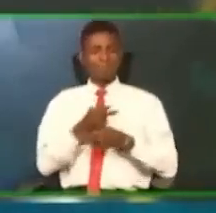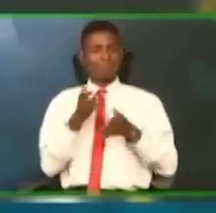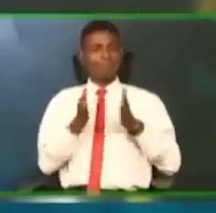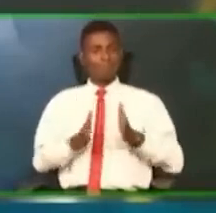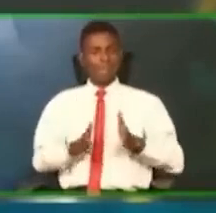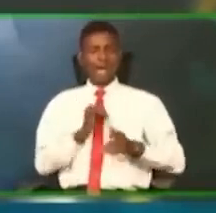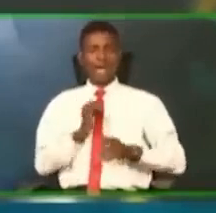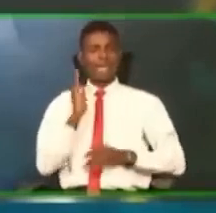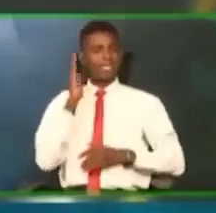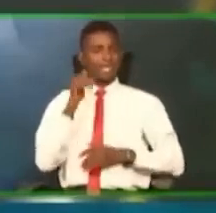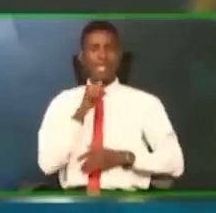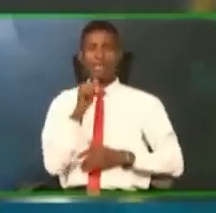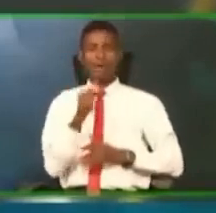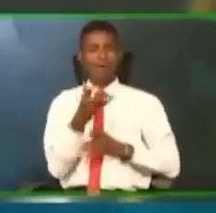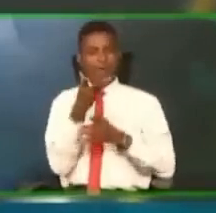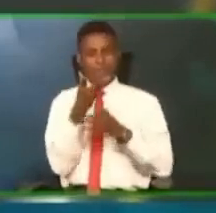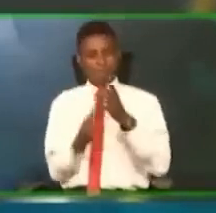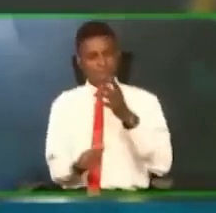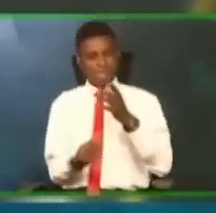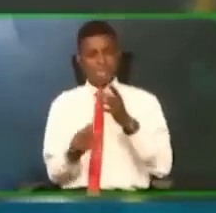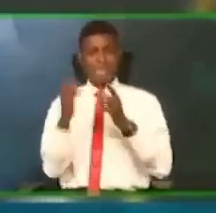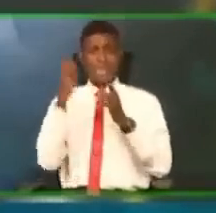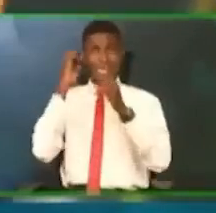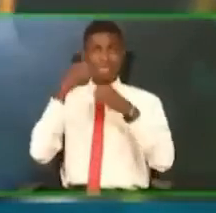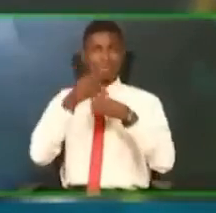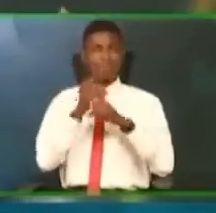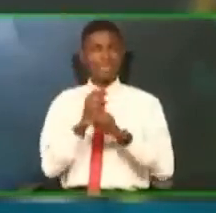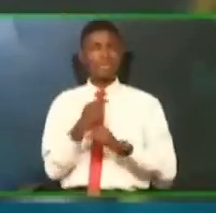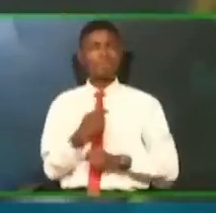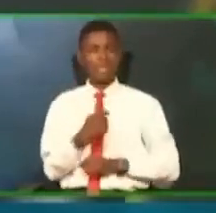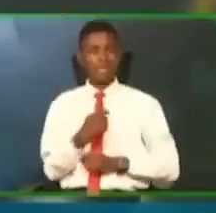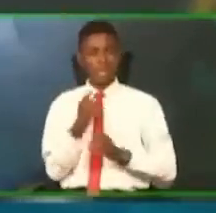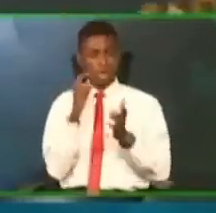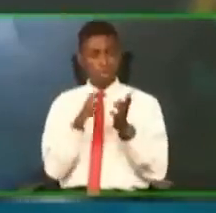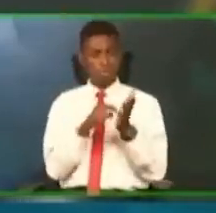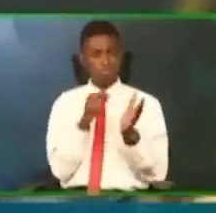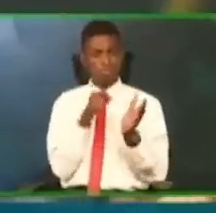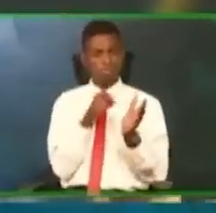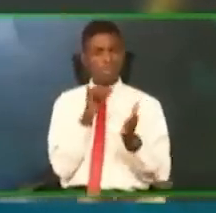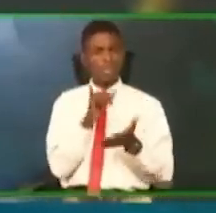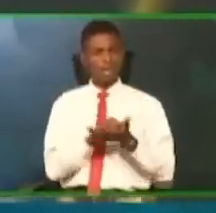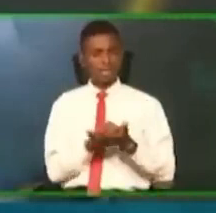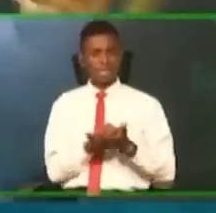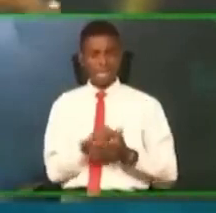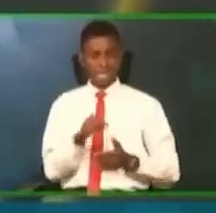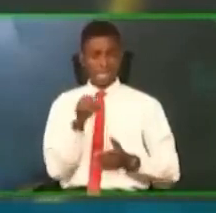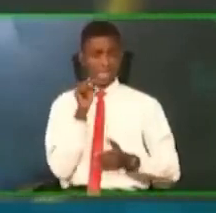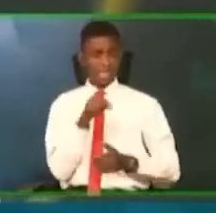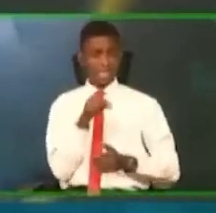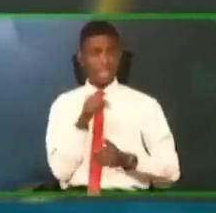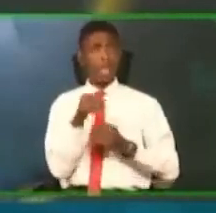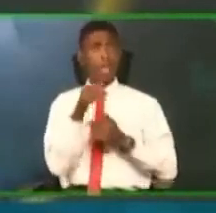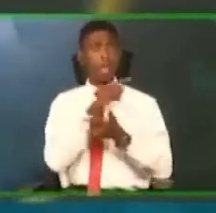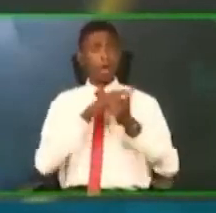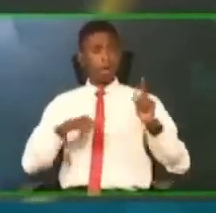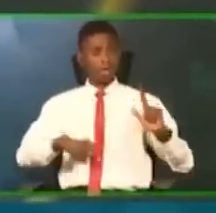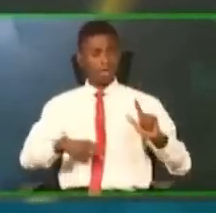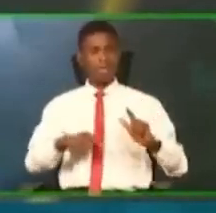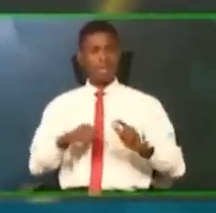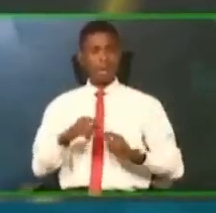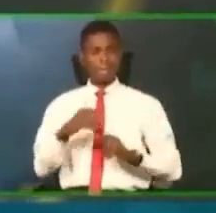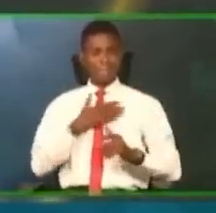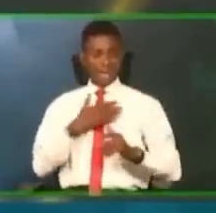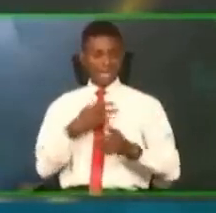want. He makes me, notice now, this same Lord, being my shepherd, he makes